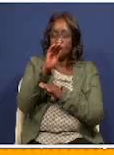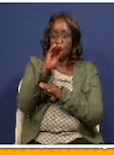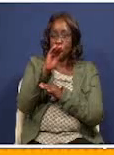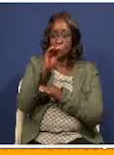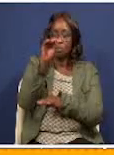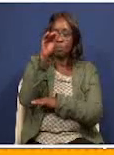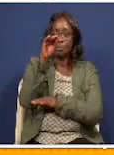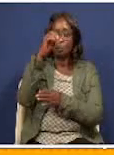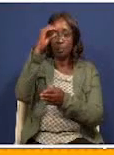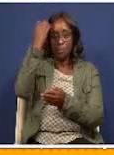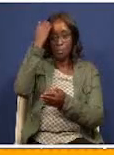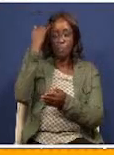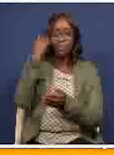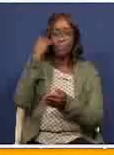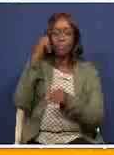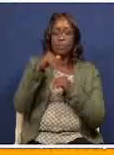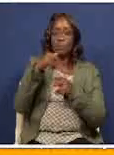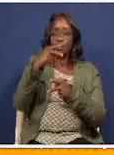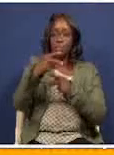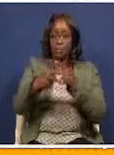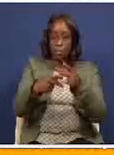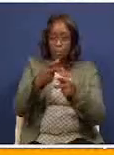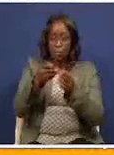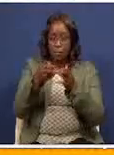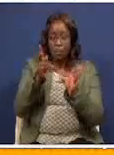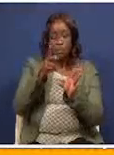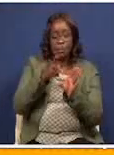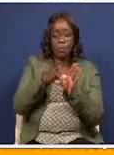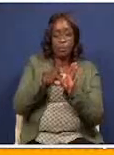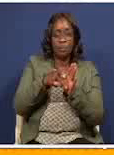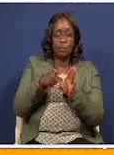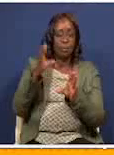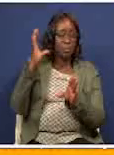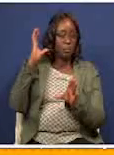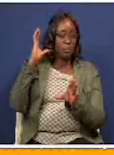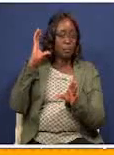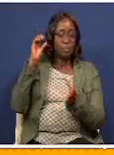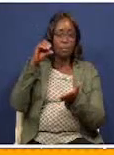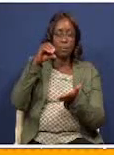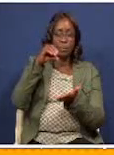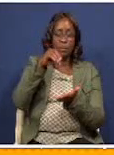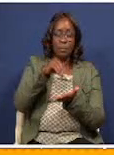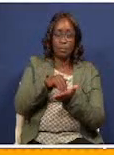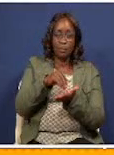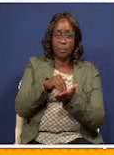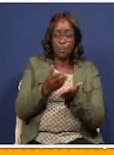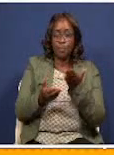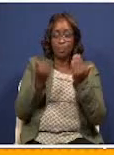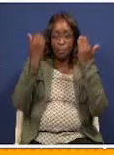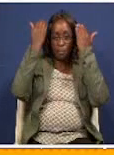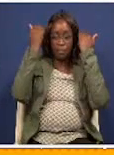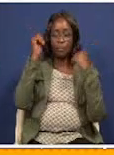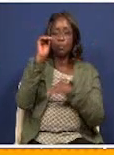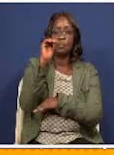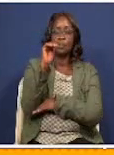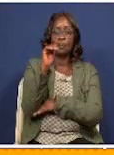ya biro ya lulire mitaratara ya ikarobia miungekire kuthikire gambari. Seems like the Court of Appeal